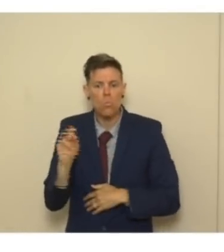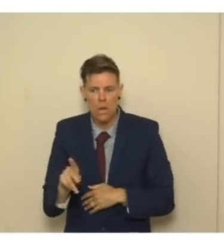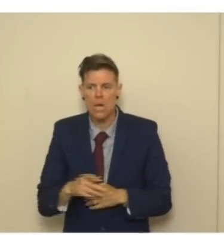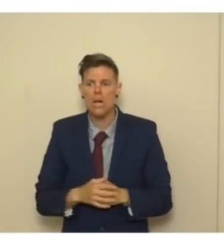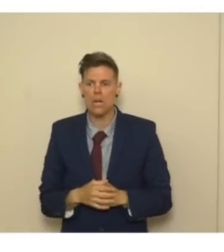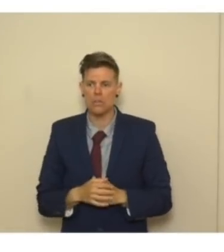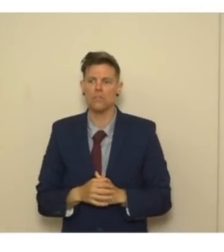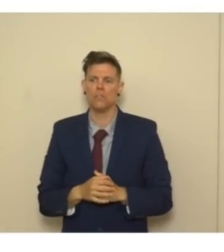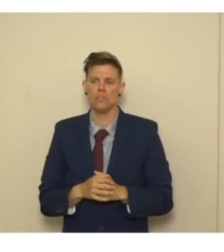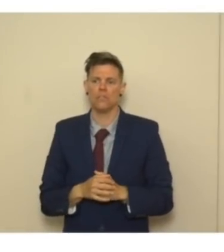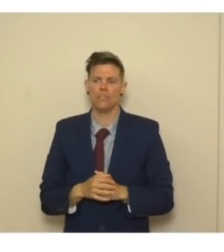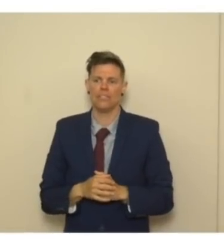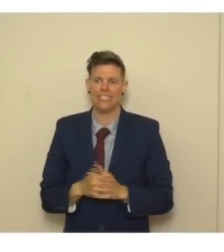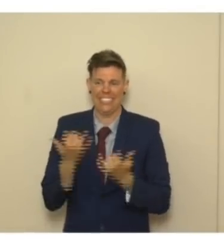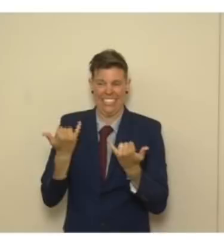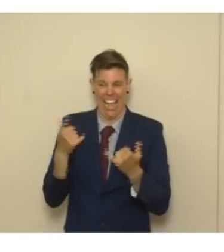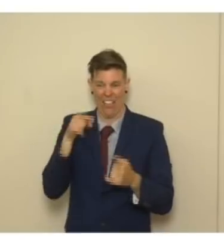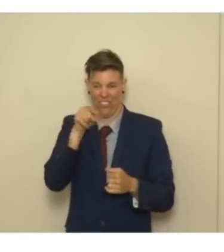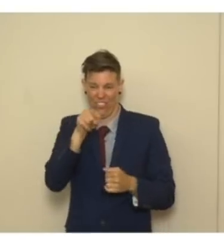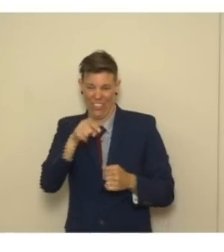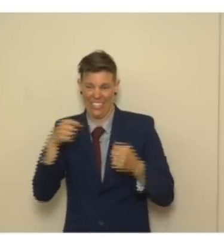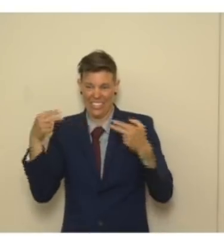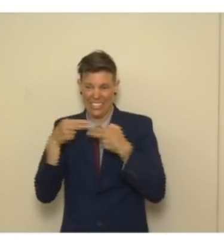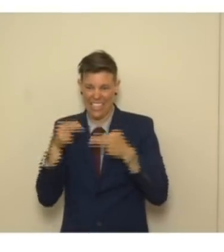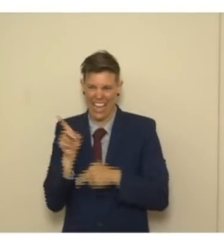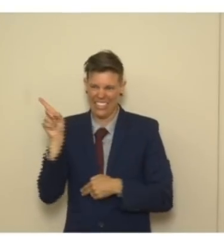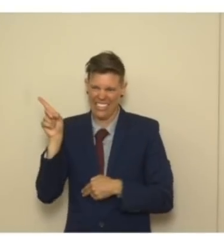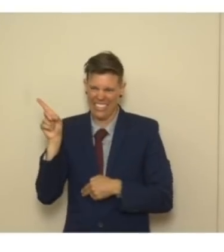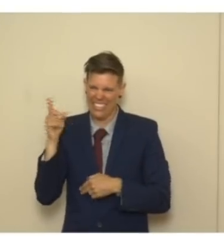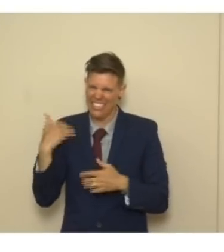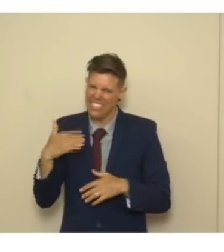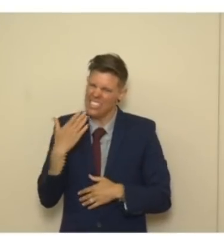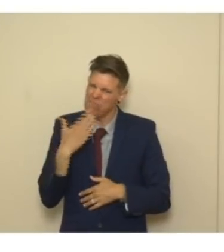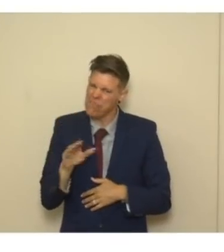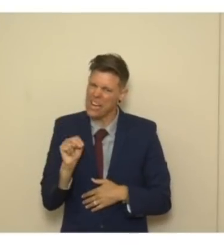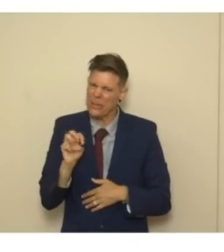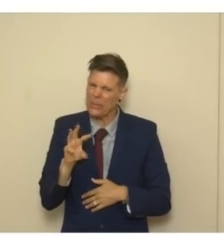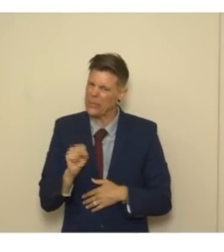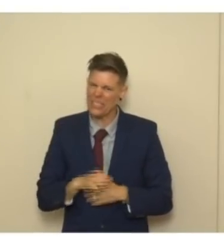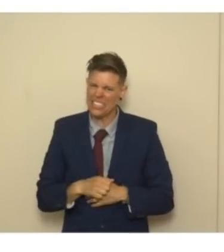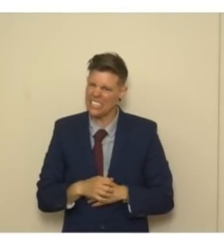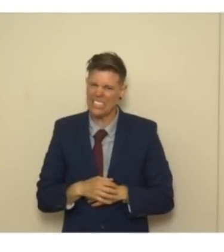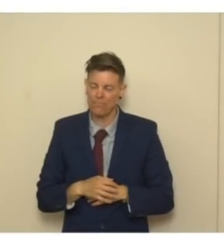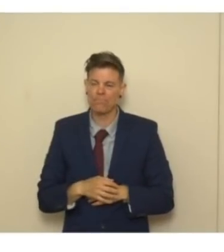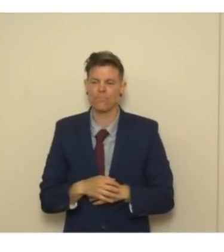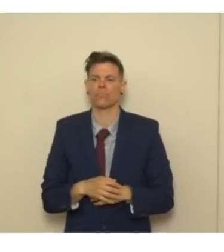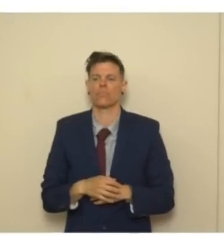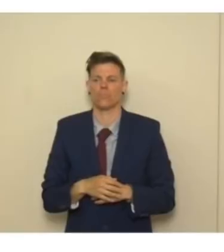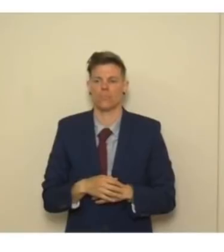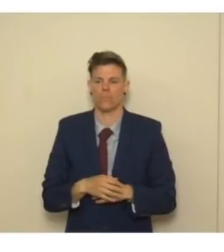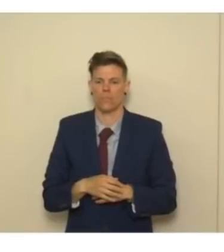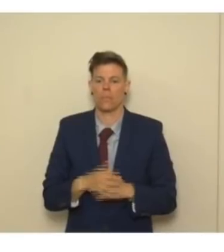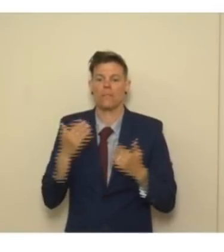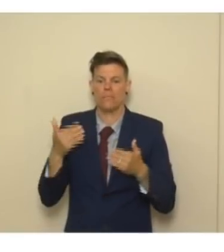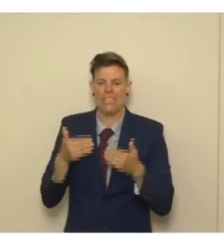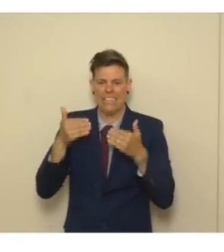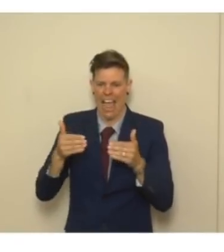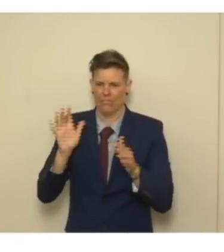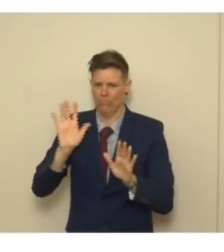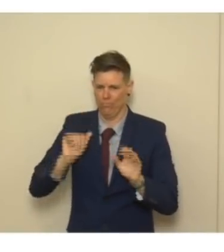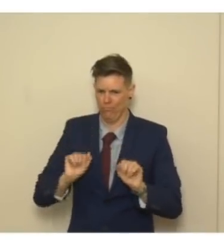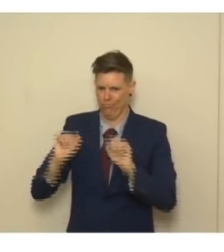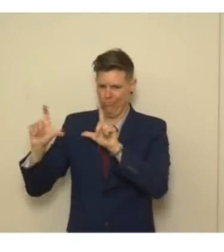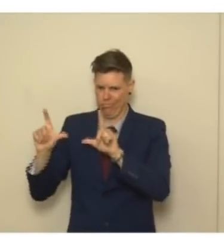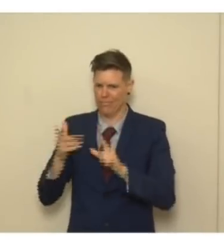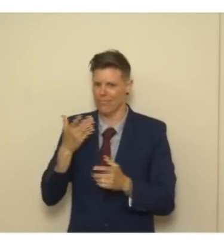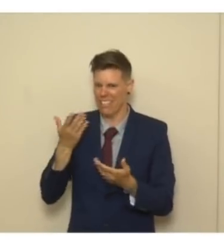bad news slide for today, and last week we talked, if we go on to the next slide, sorry, I should be cueing you and I'm not. The